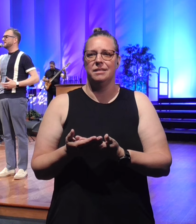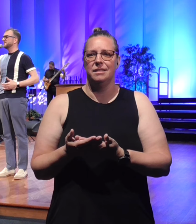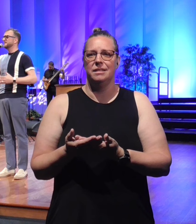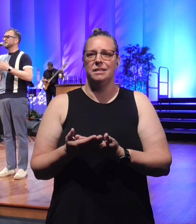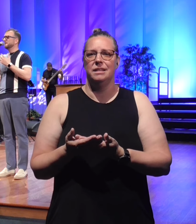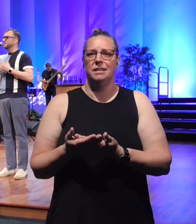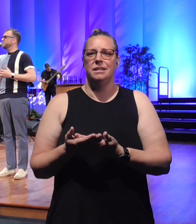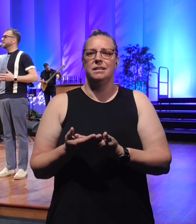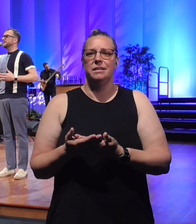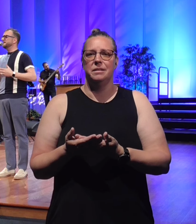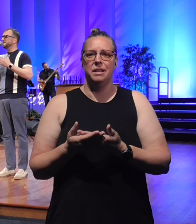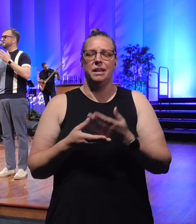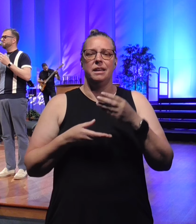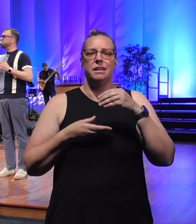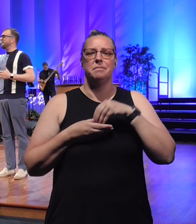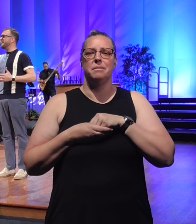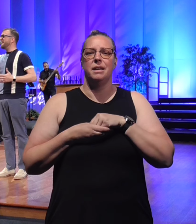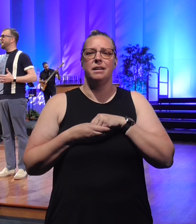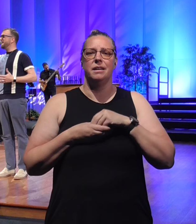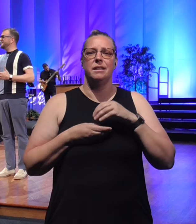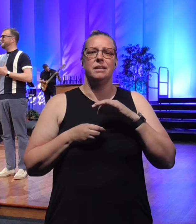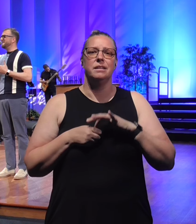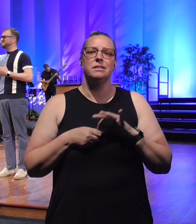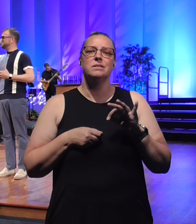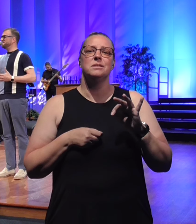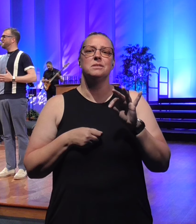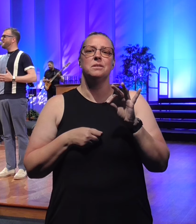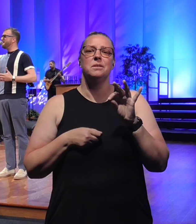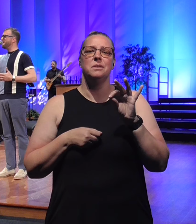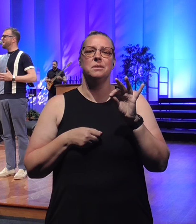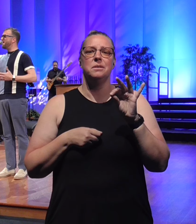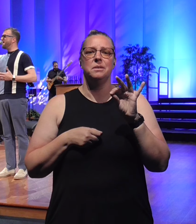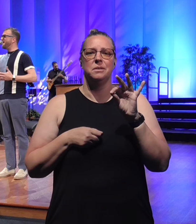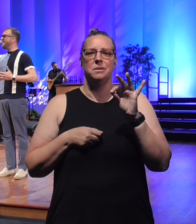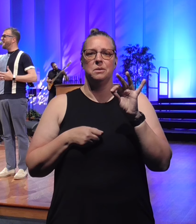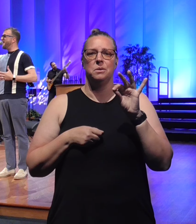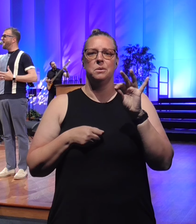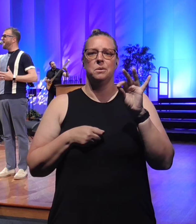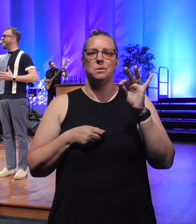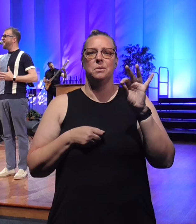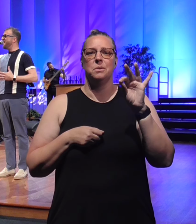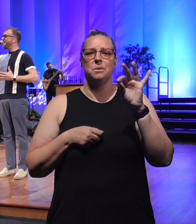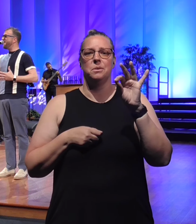well with my